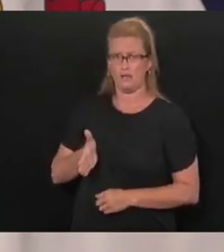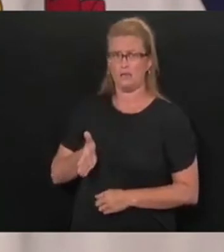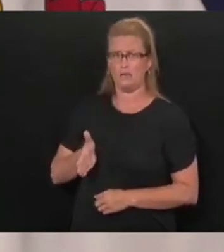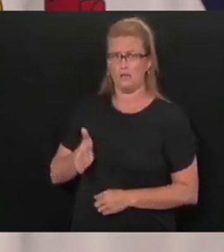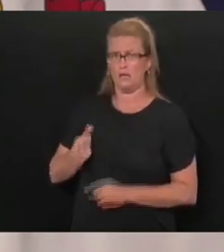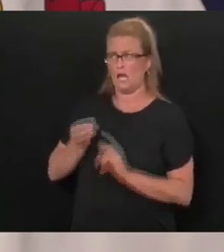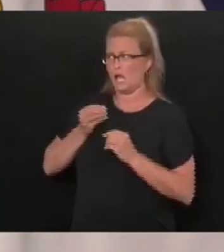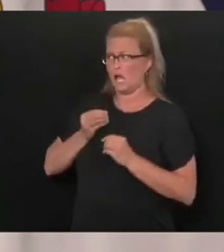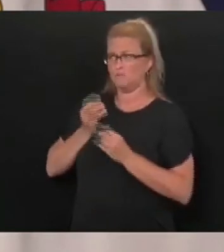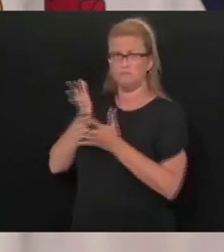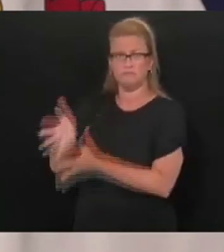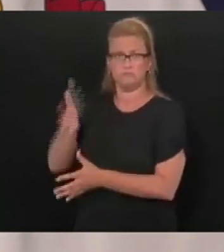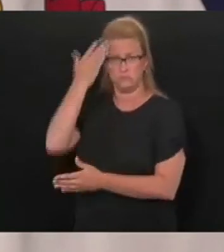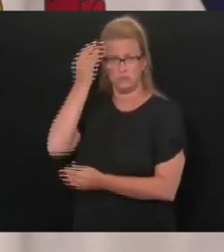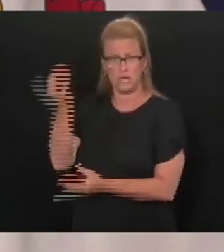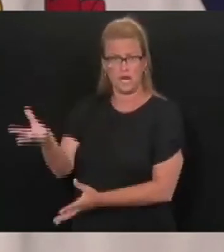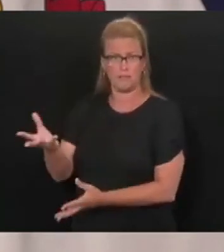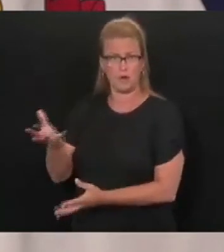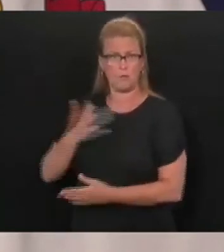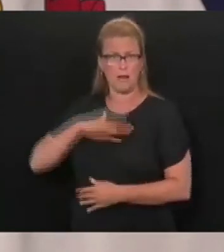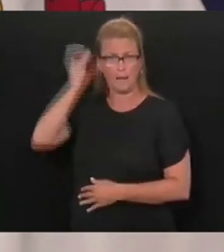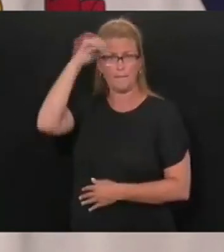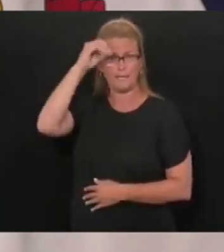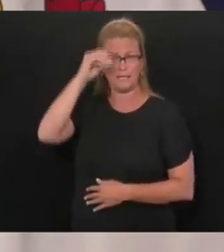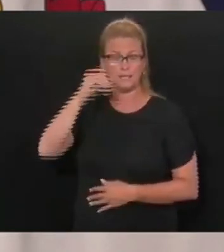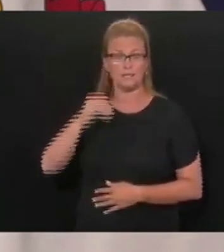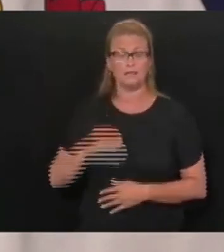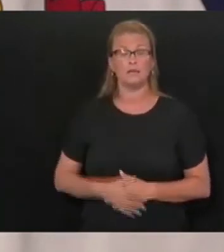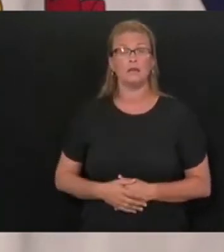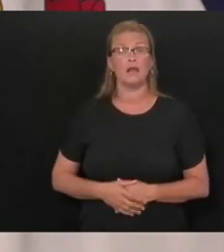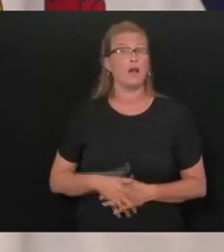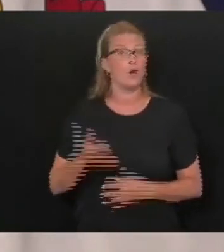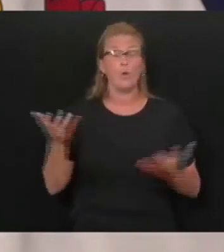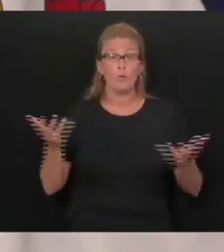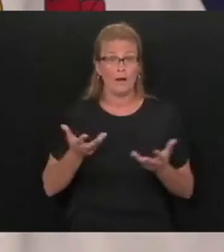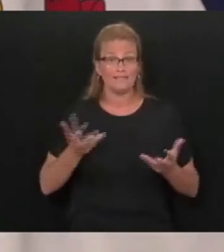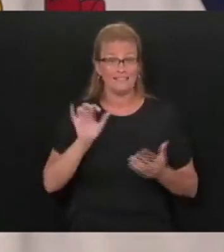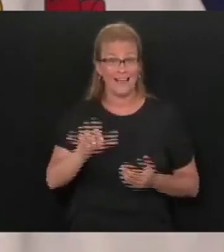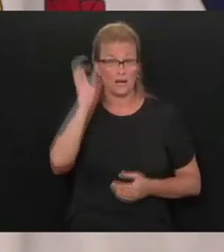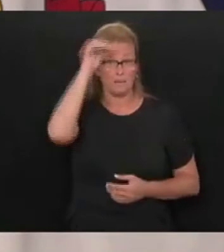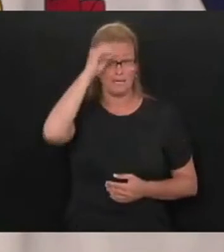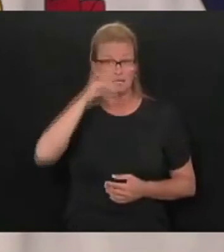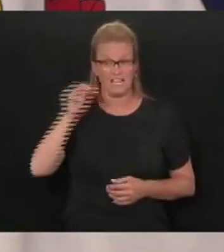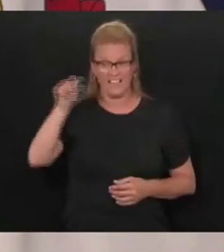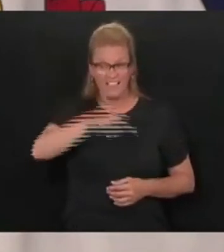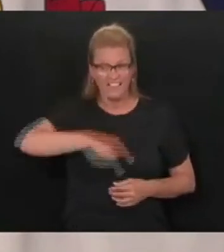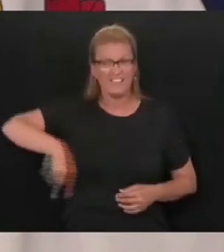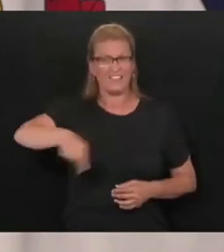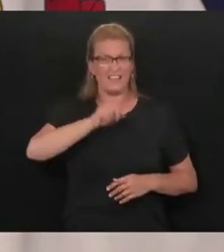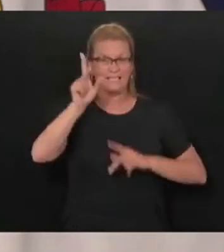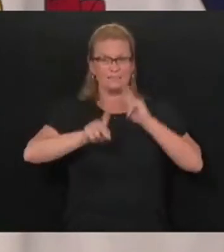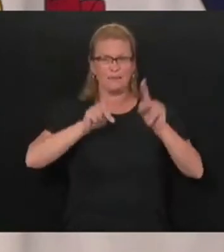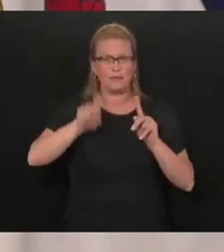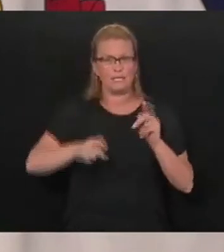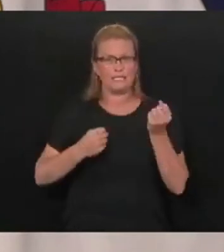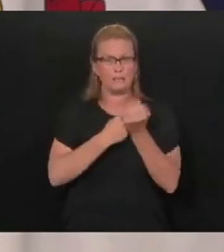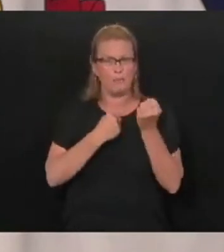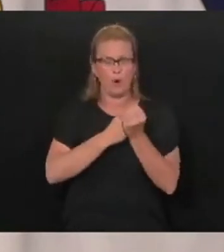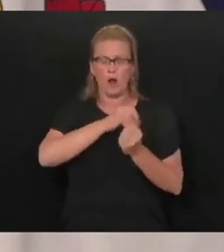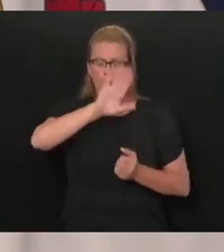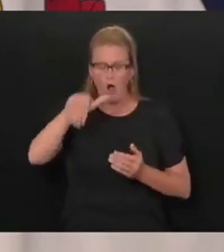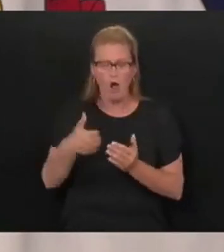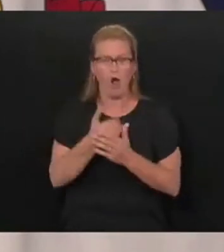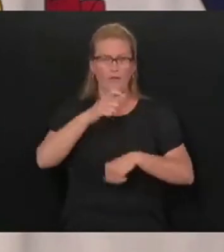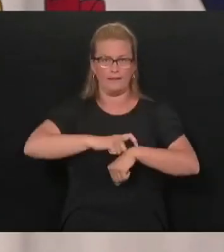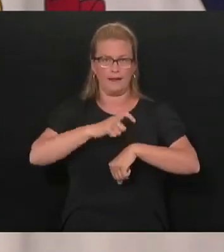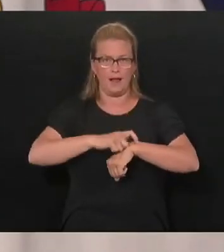express my opinion. But my opinion is just this, and that is these great people need supported all the time, and if we got to find the